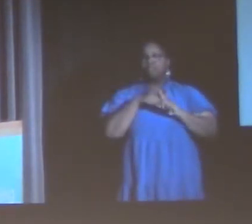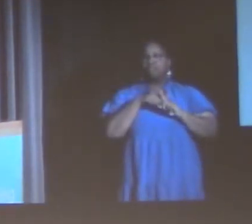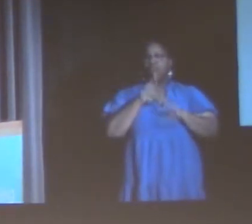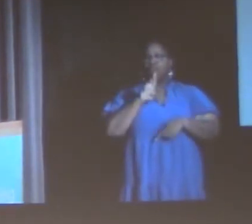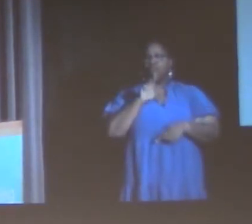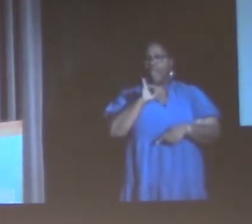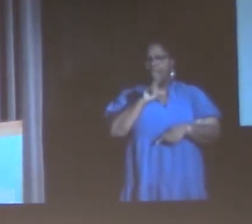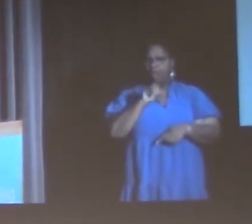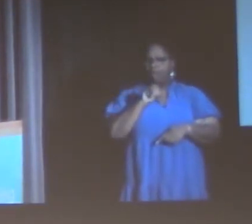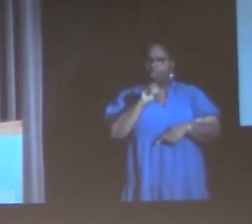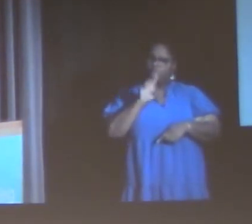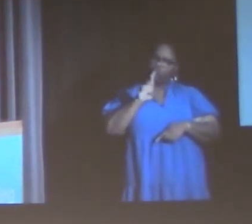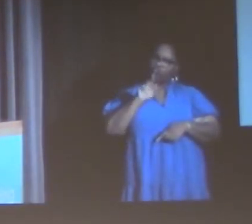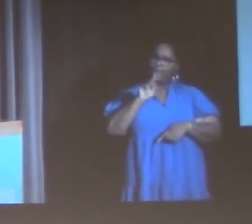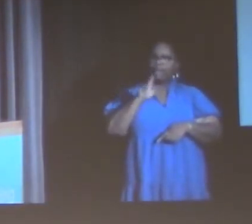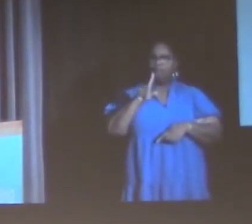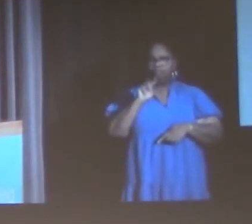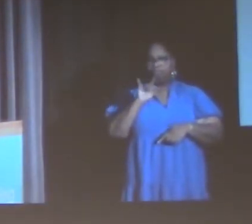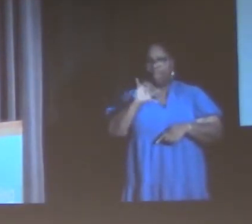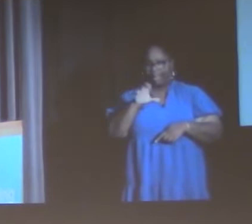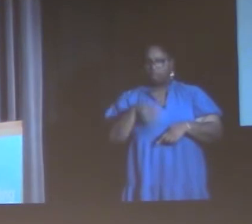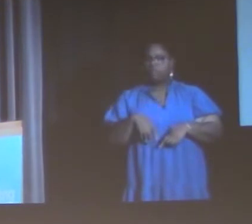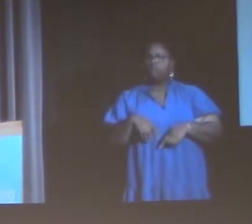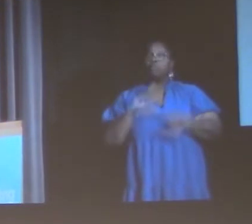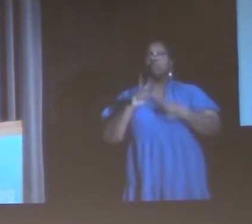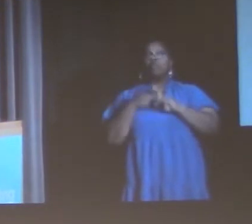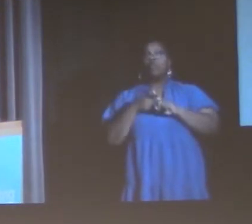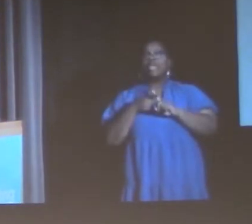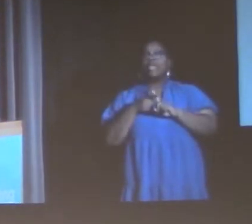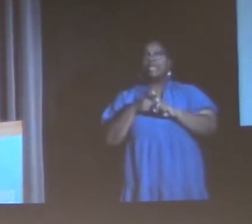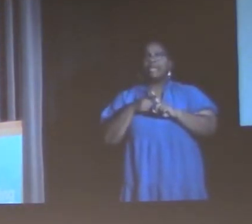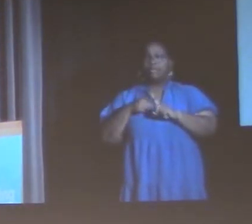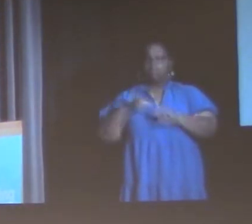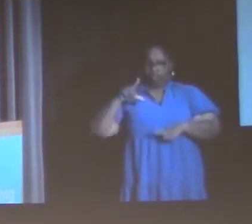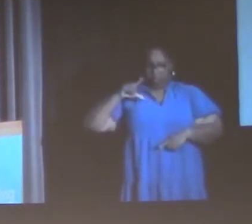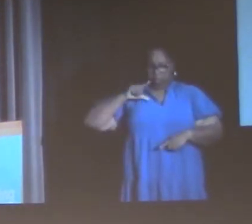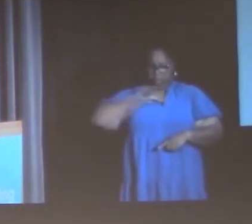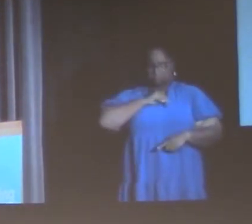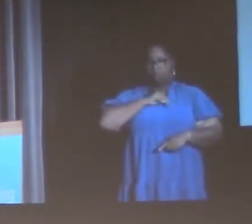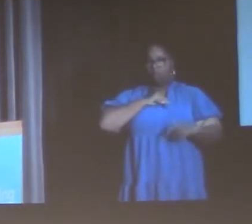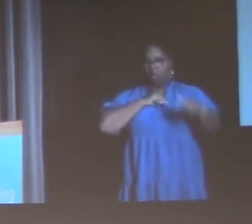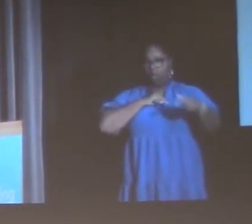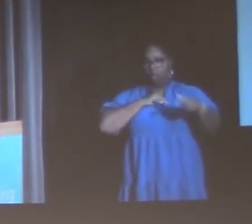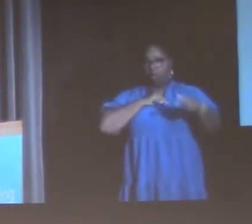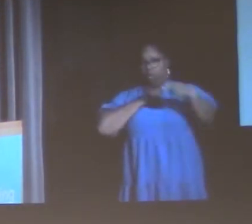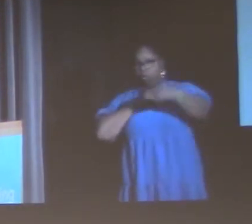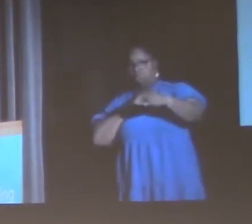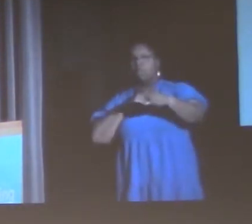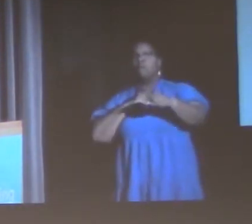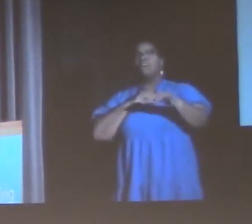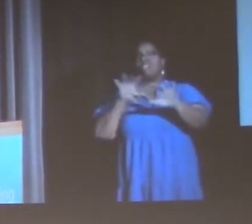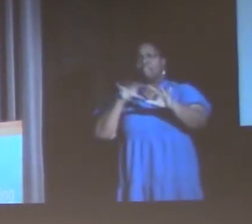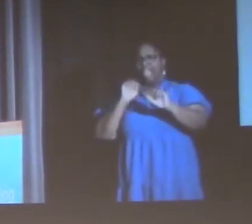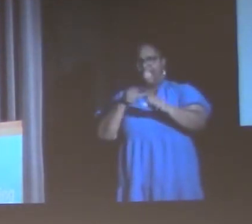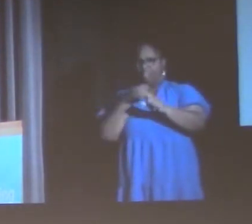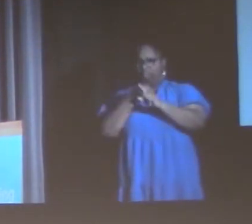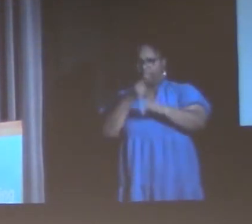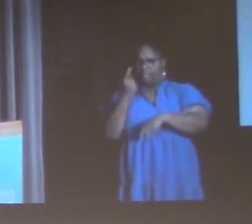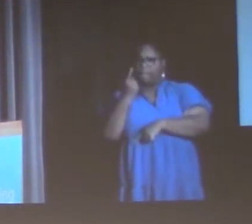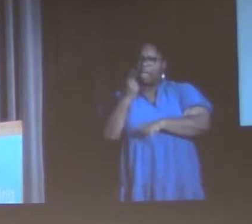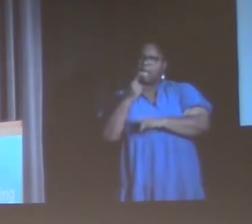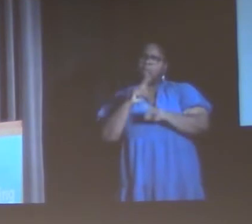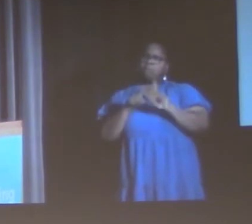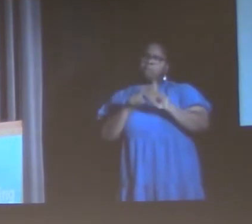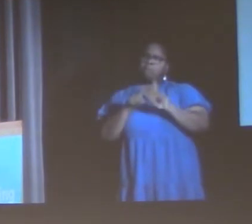of, you know, once you radio mic somebody, it can affect the relationship. So, but most of the time, because it gives me the freedom to then move